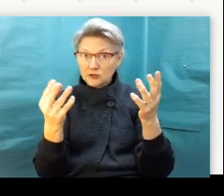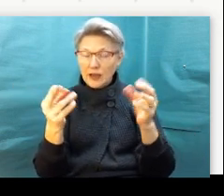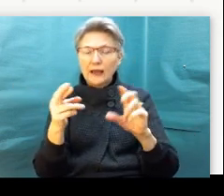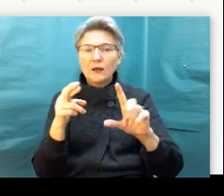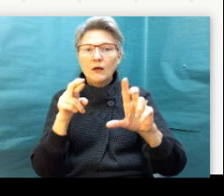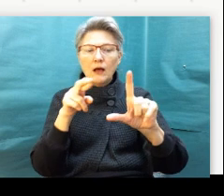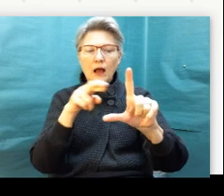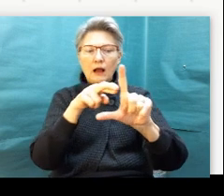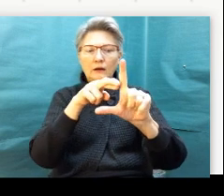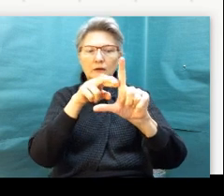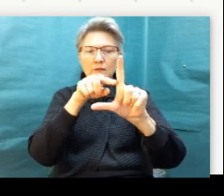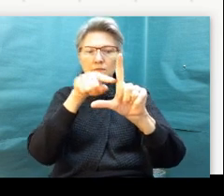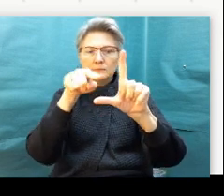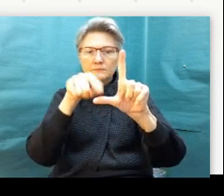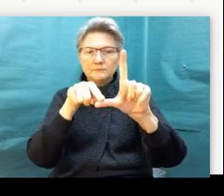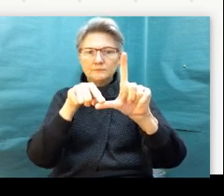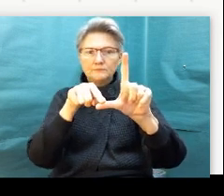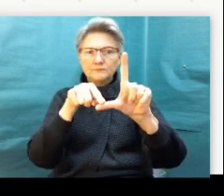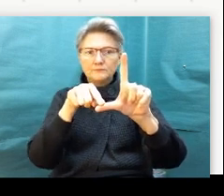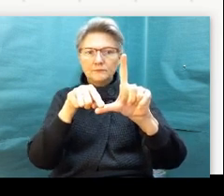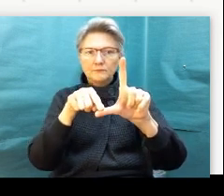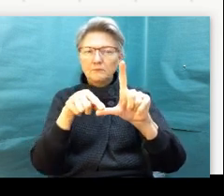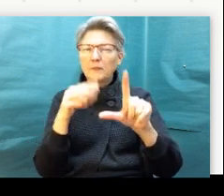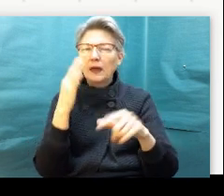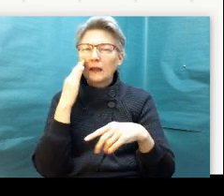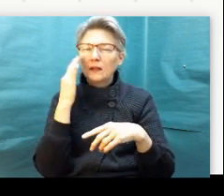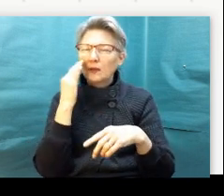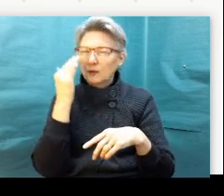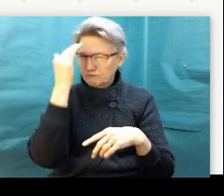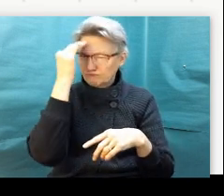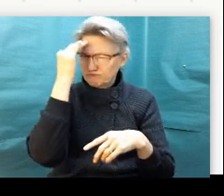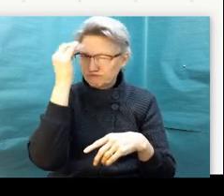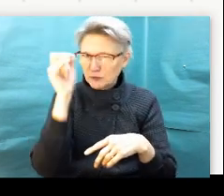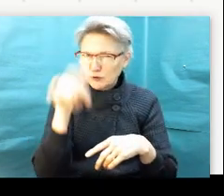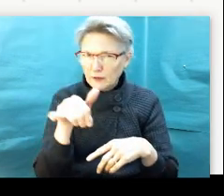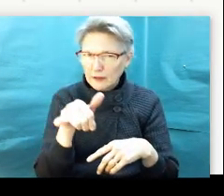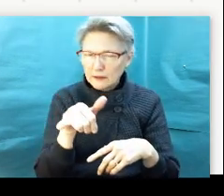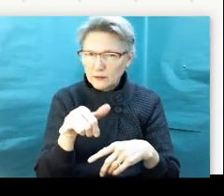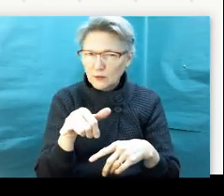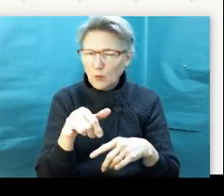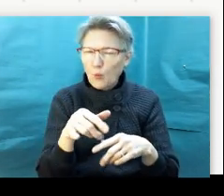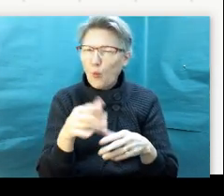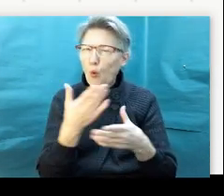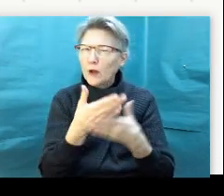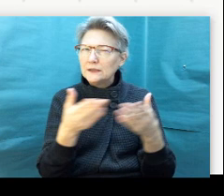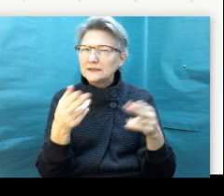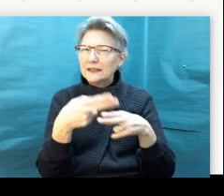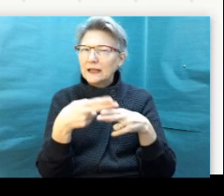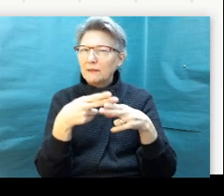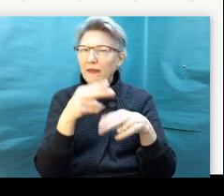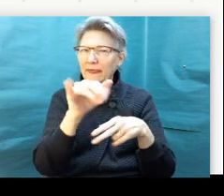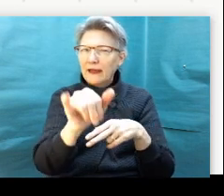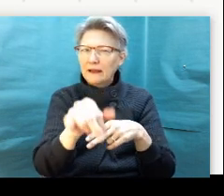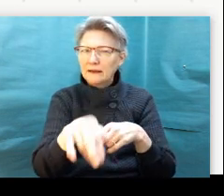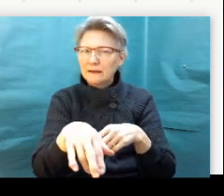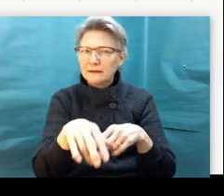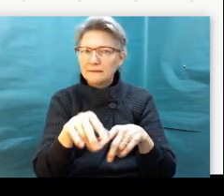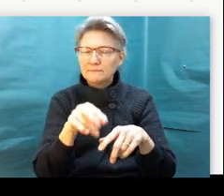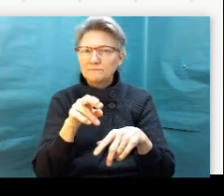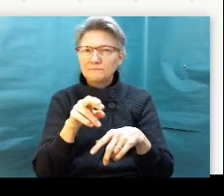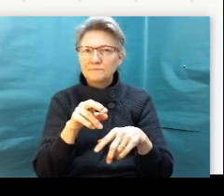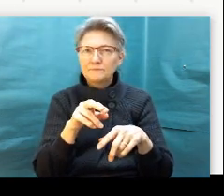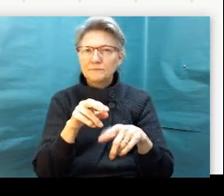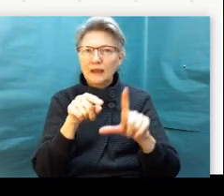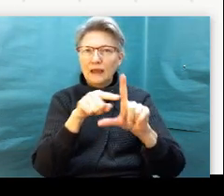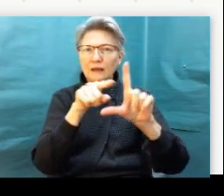Angle R, which I've drawn here, may look familiar to you. Let's see if you can remember what this is called. I'm going to give you a